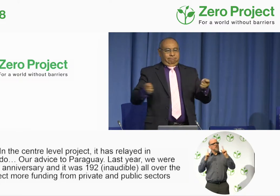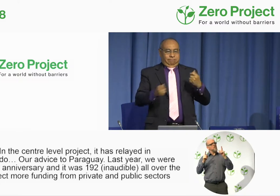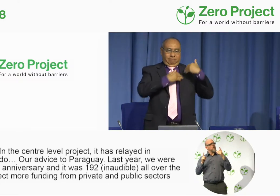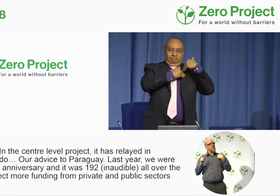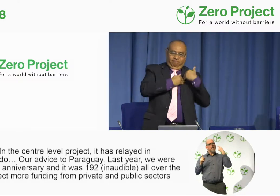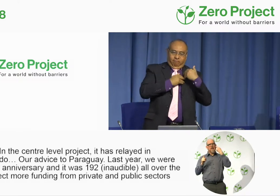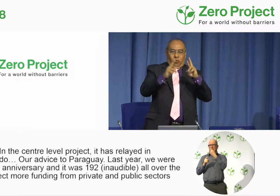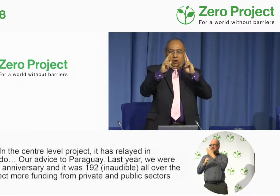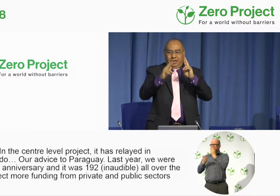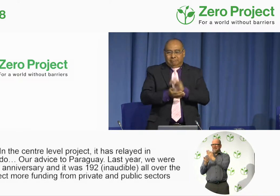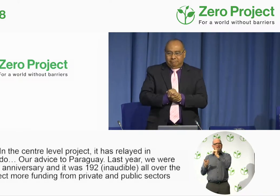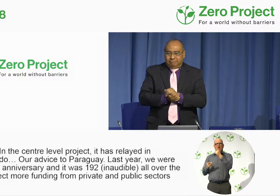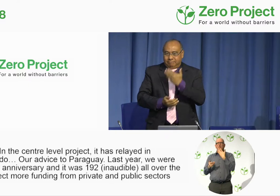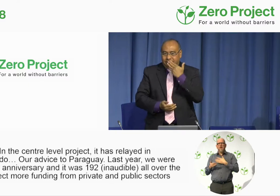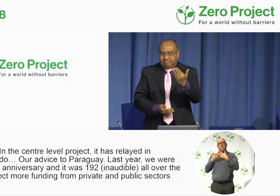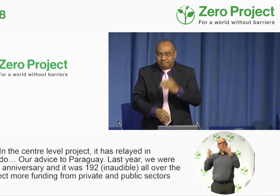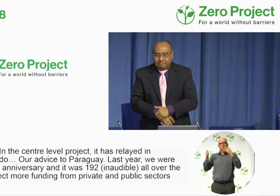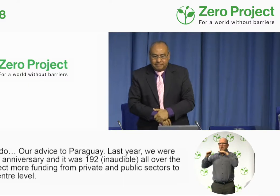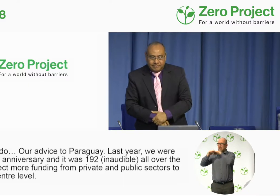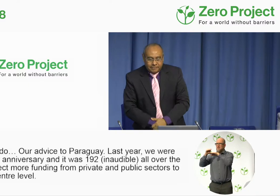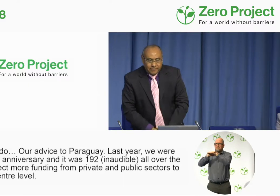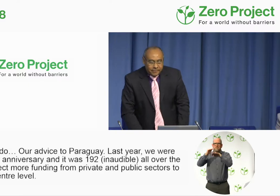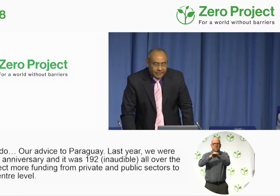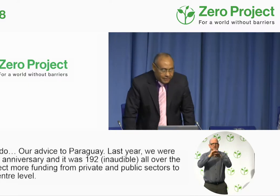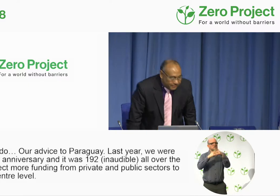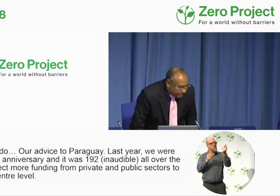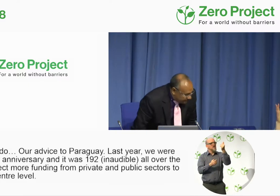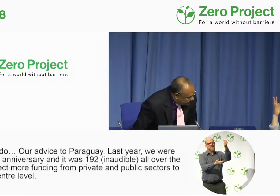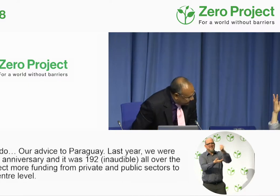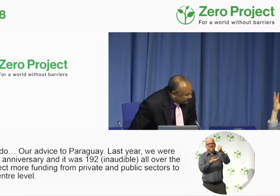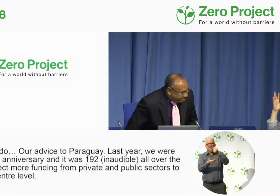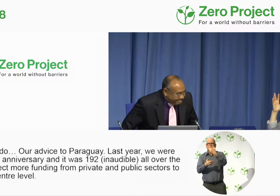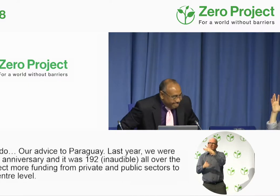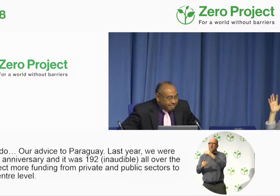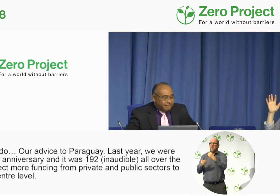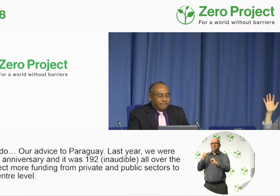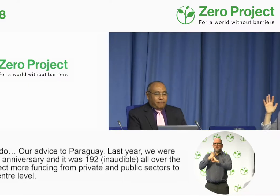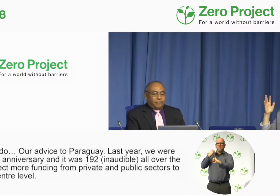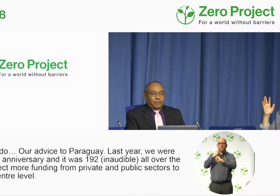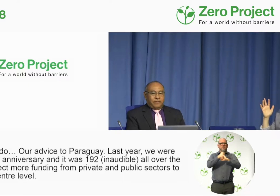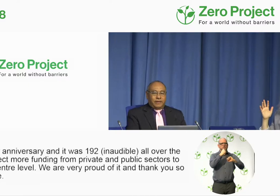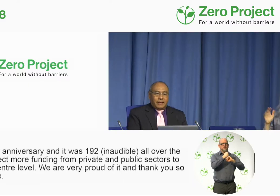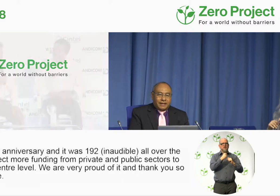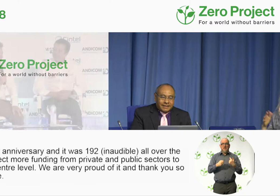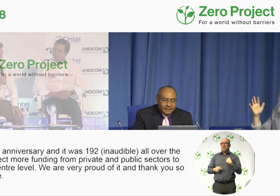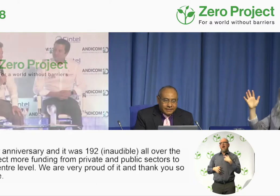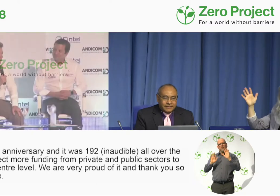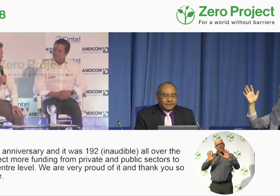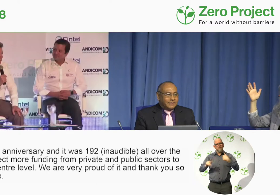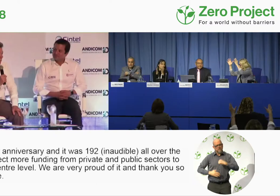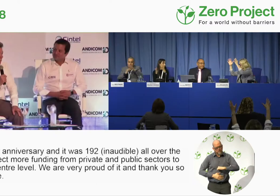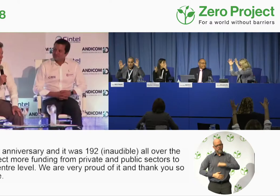public sectors in order to replicate this Centro de Relevo. We are very proud of it, and thank you so much, everyone.